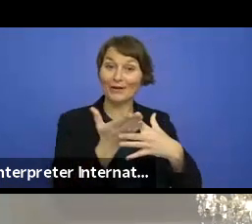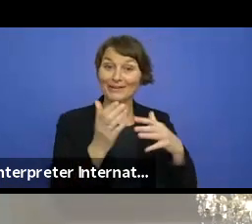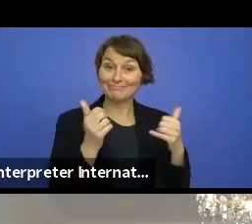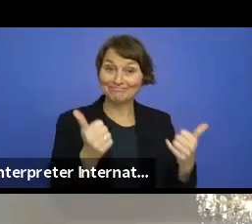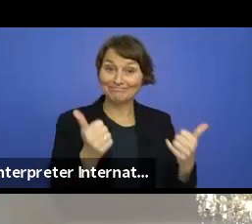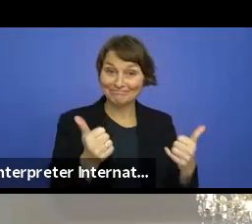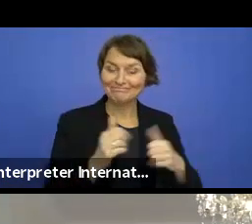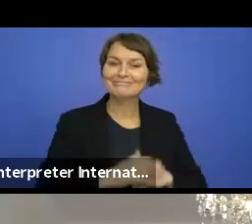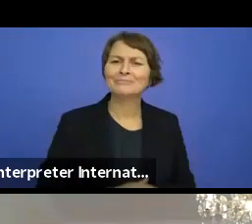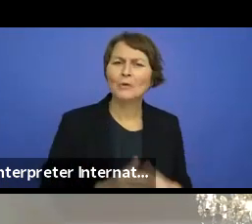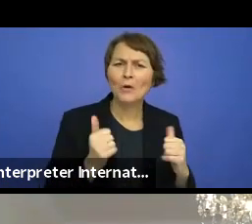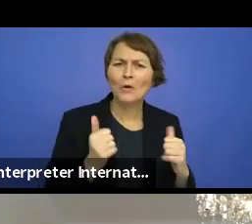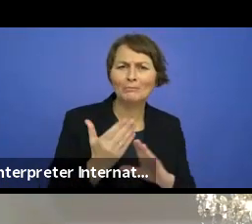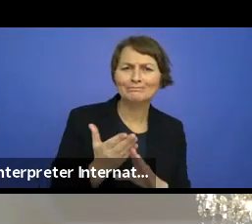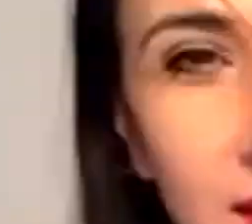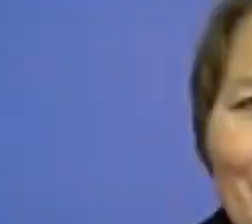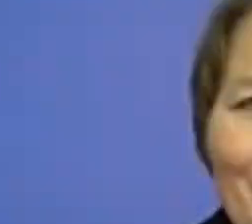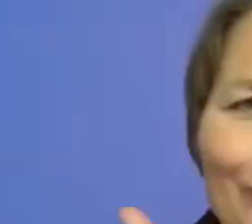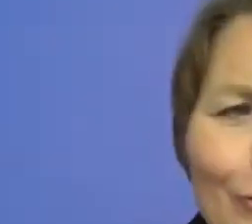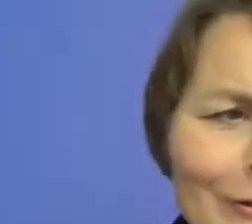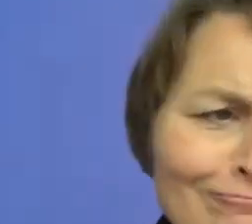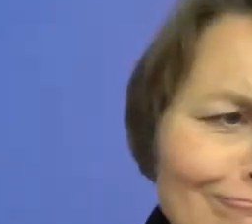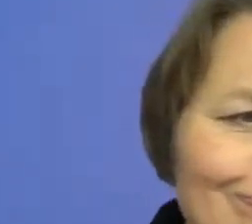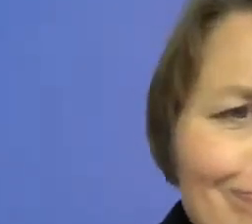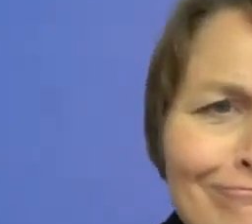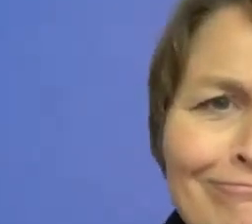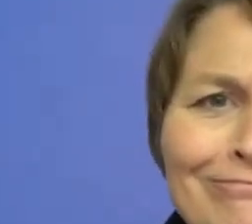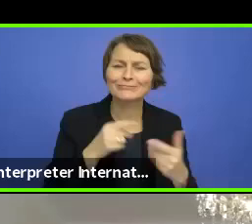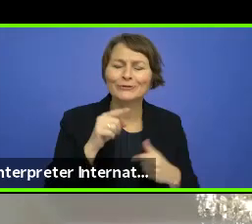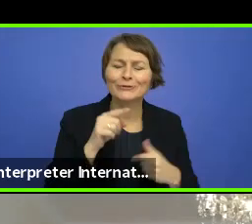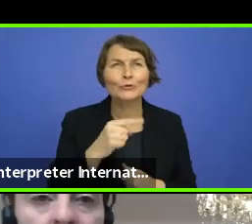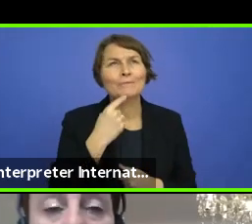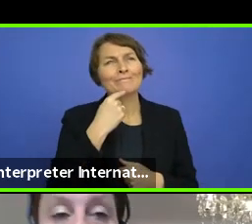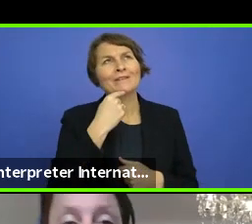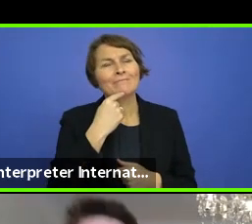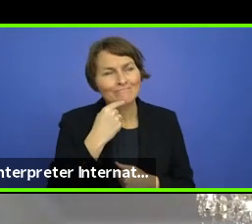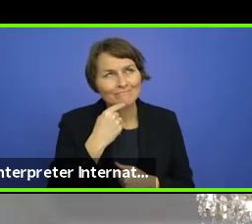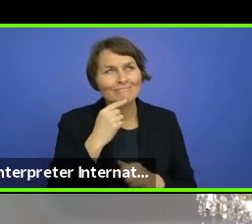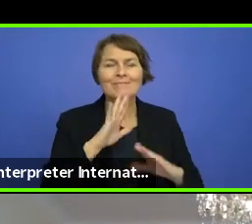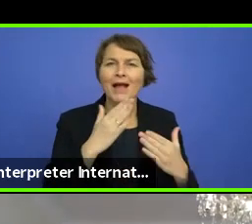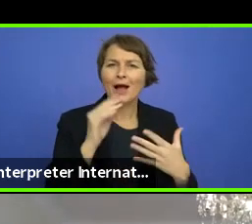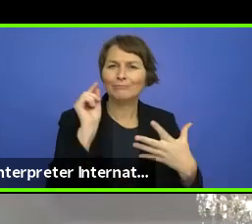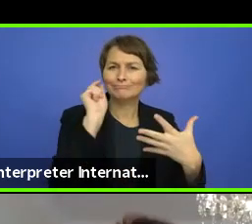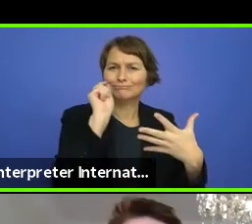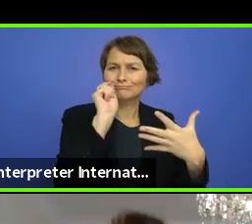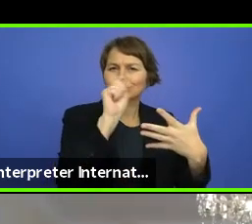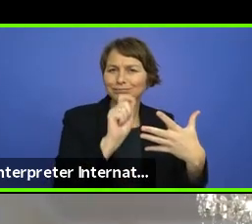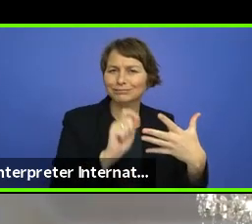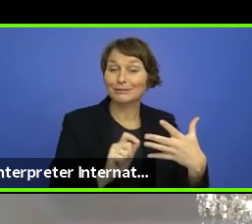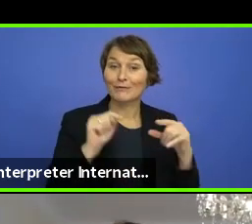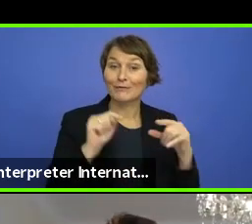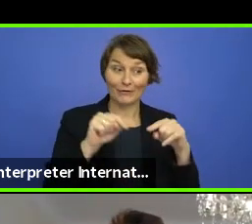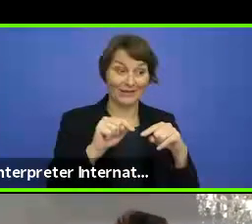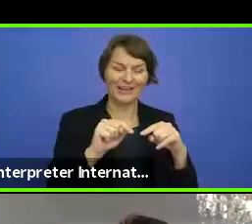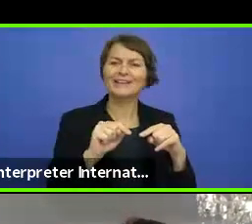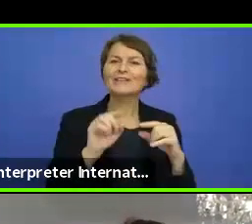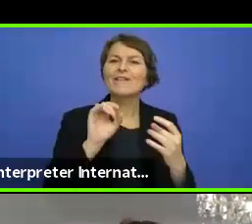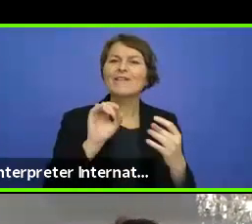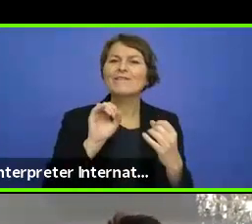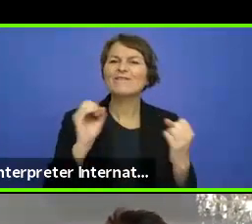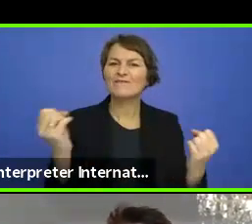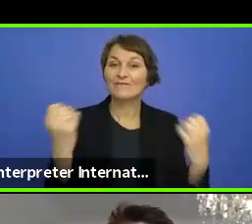good, interesting discussion and exchanges in your session. So for this feedback plenary, we will pass the word back